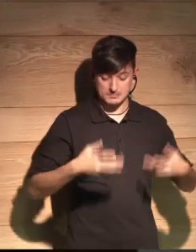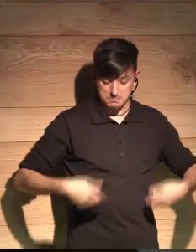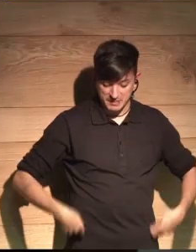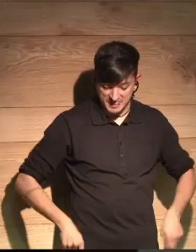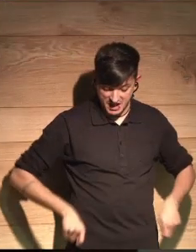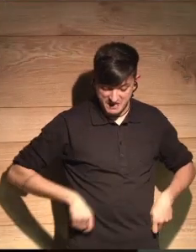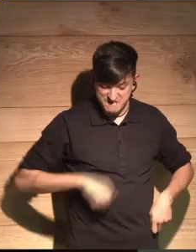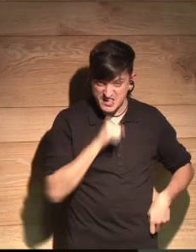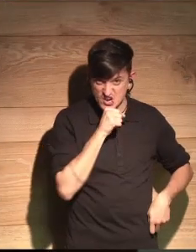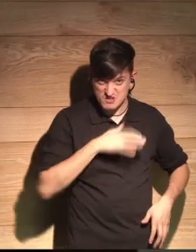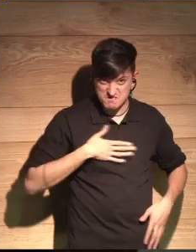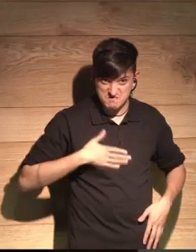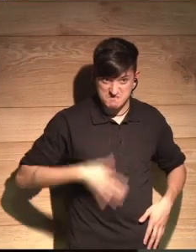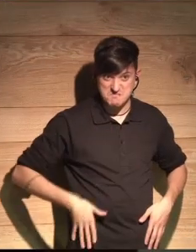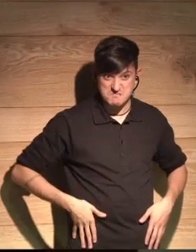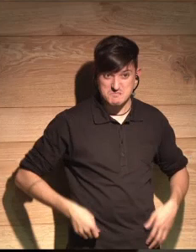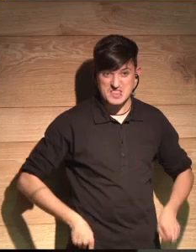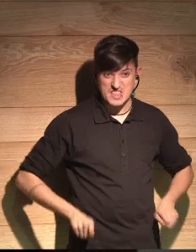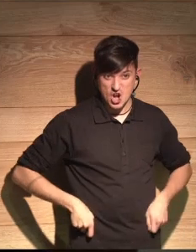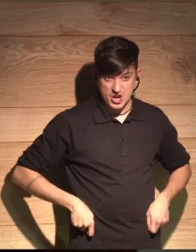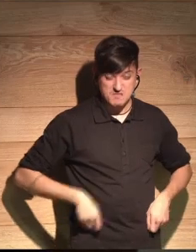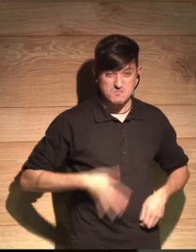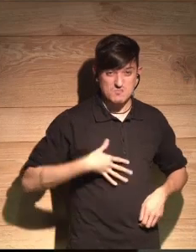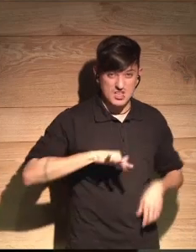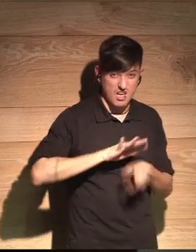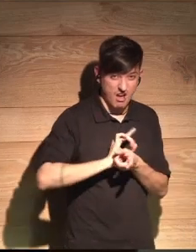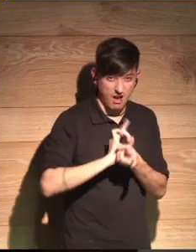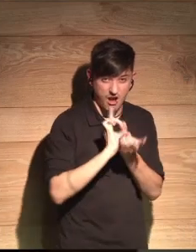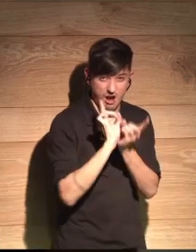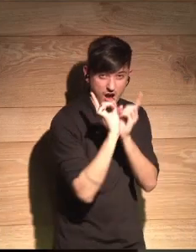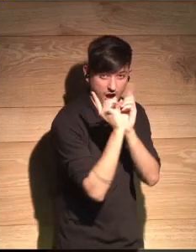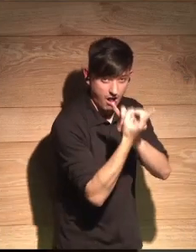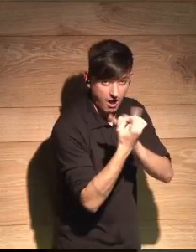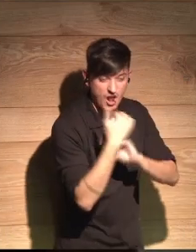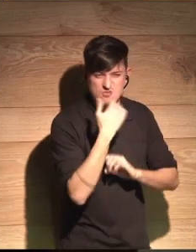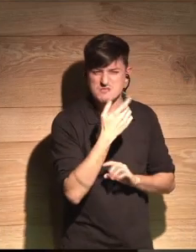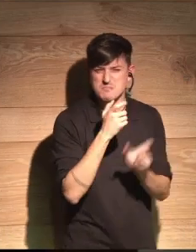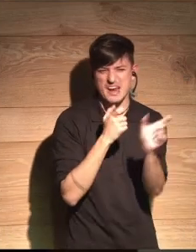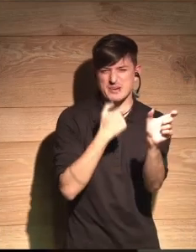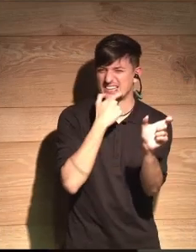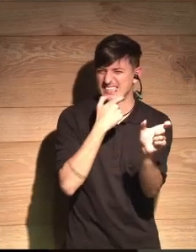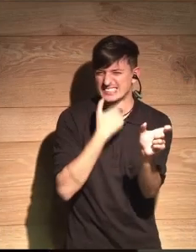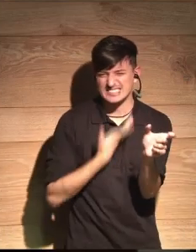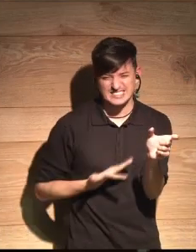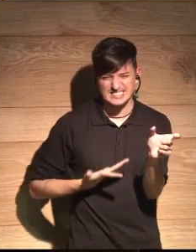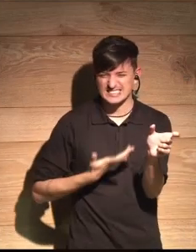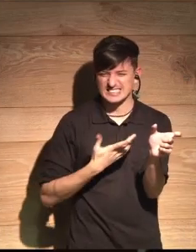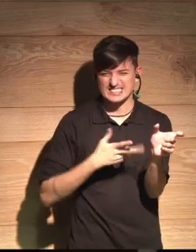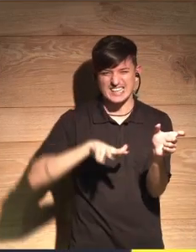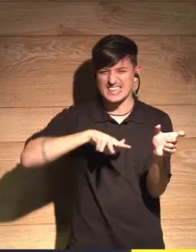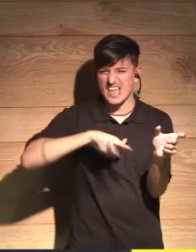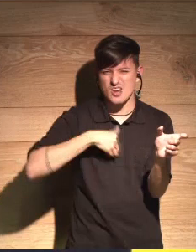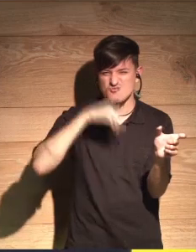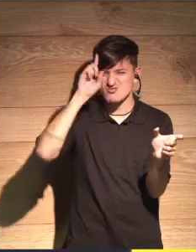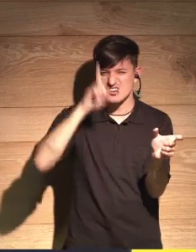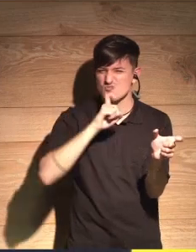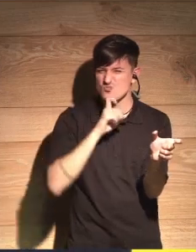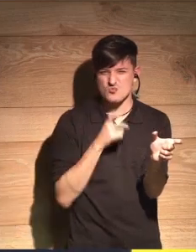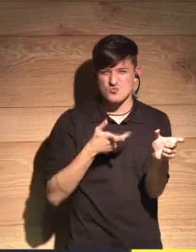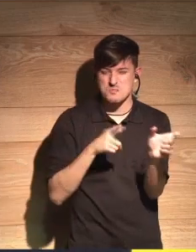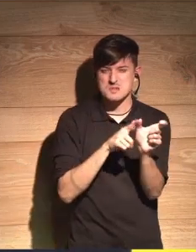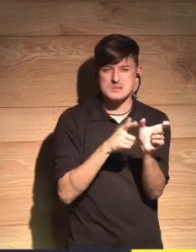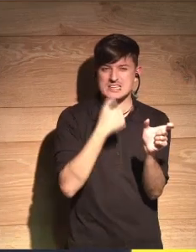mathematics, the T, maybe my old trousers, etc., can be transformed into something that could be called